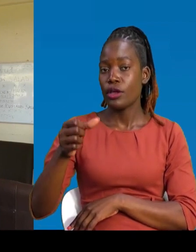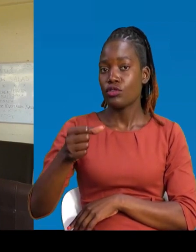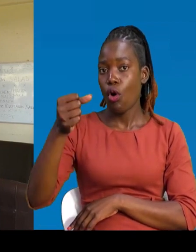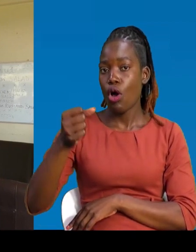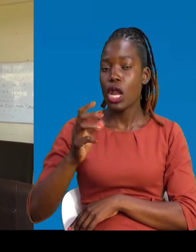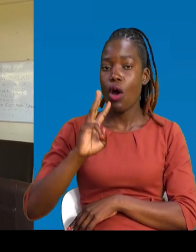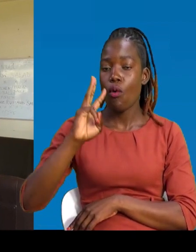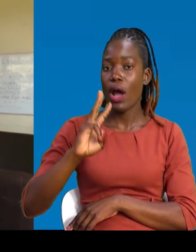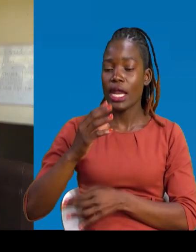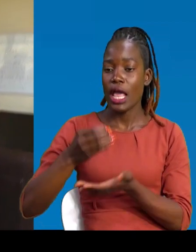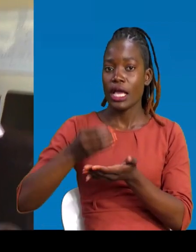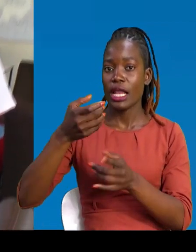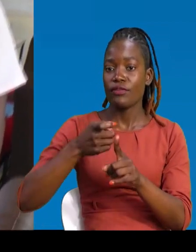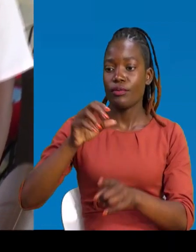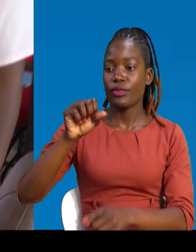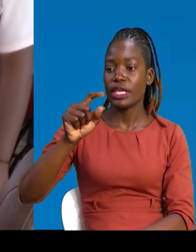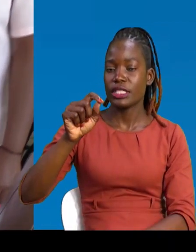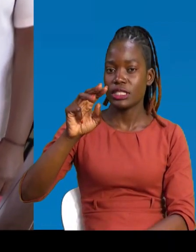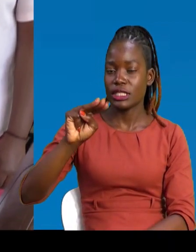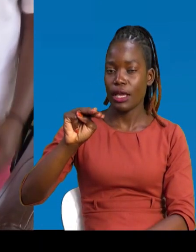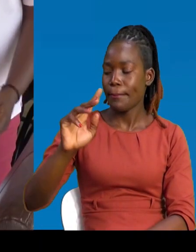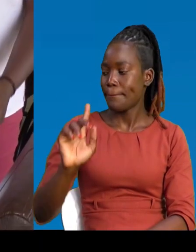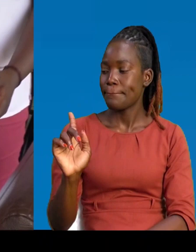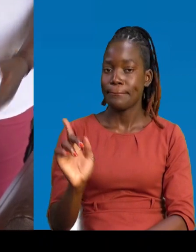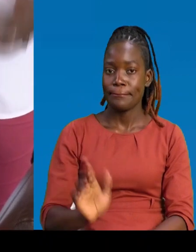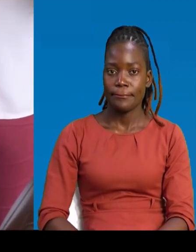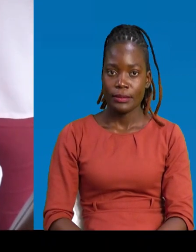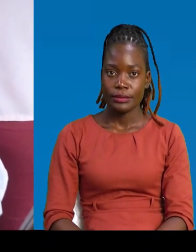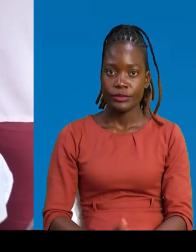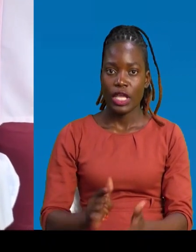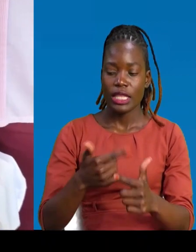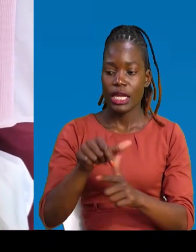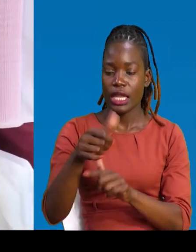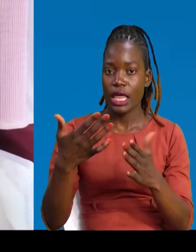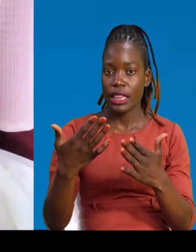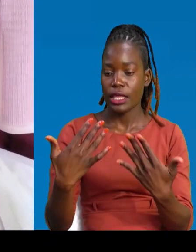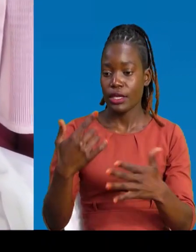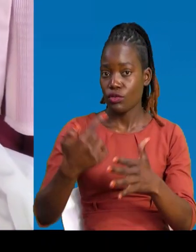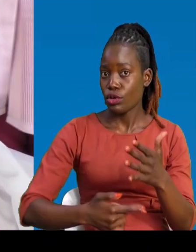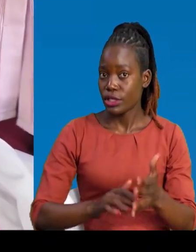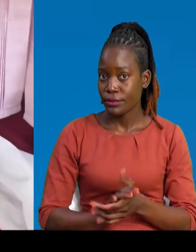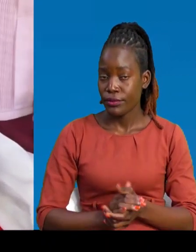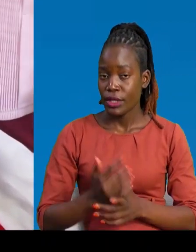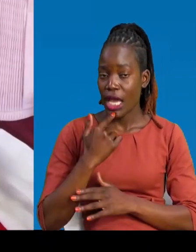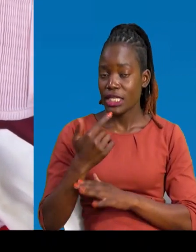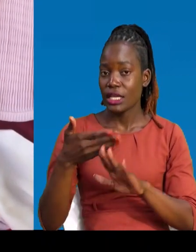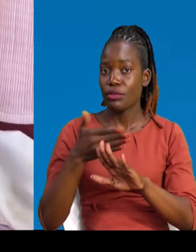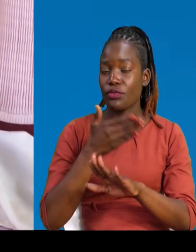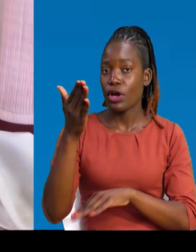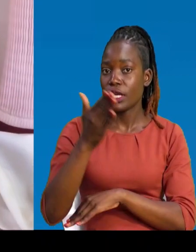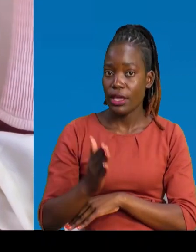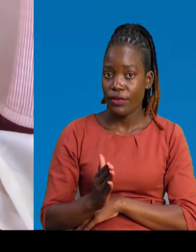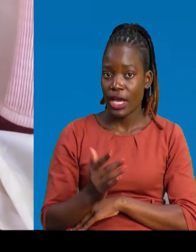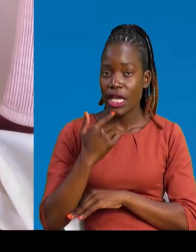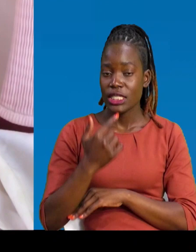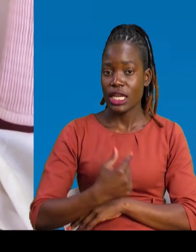the stem. Alafu, the other thing is we, as I said before, never tell